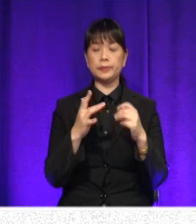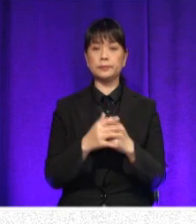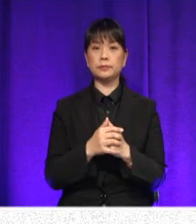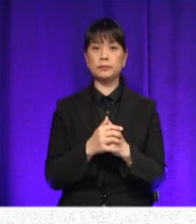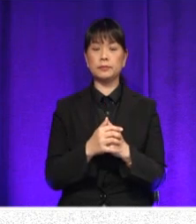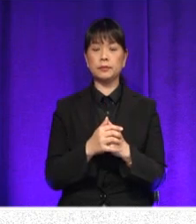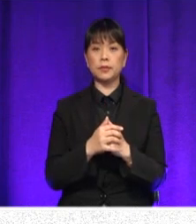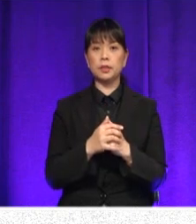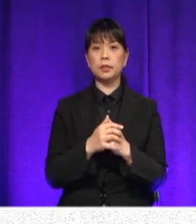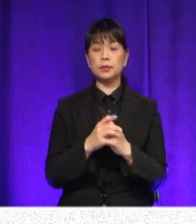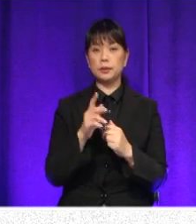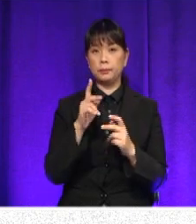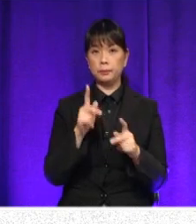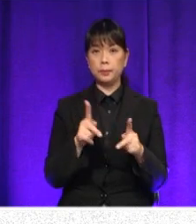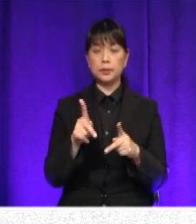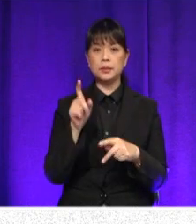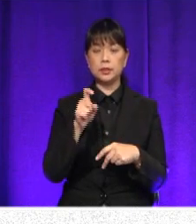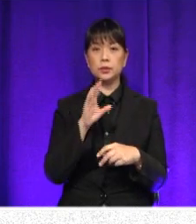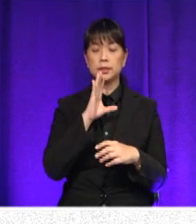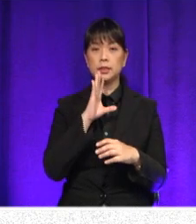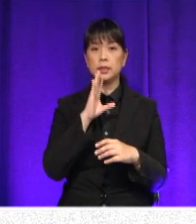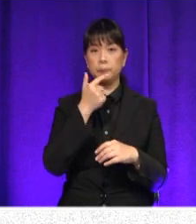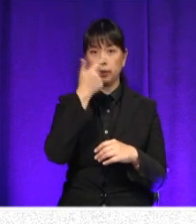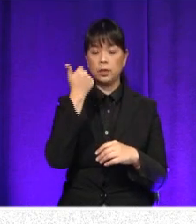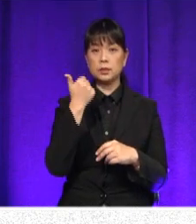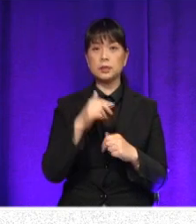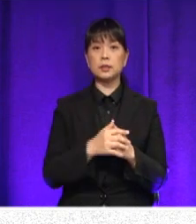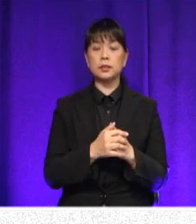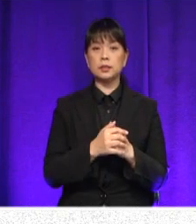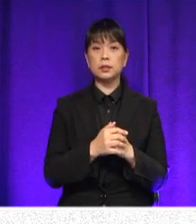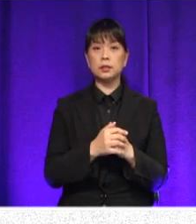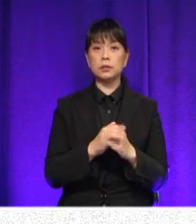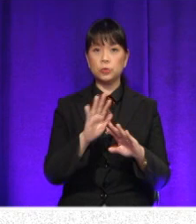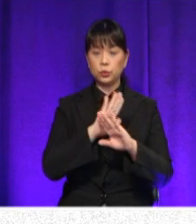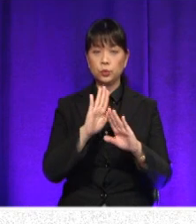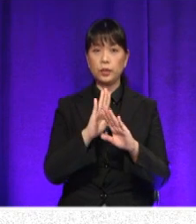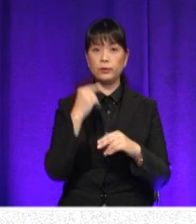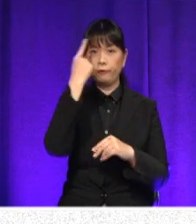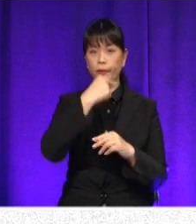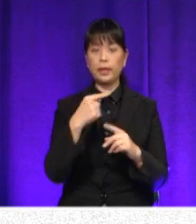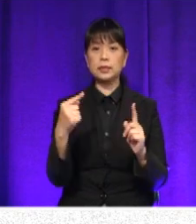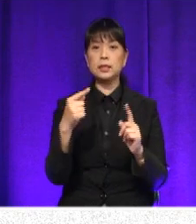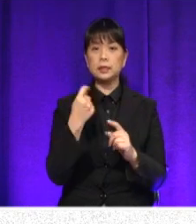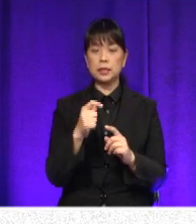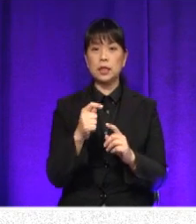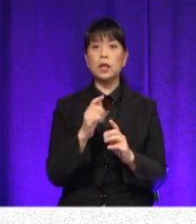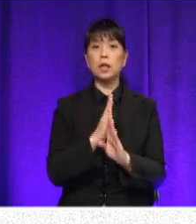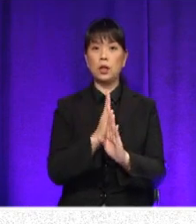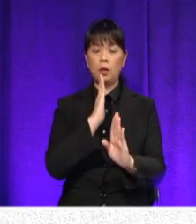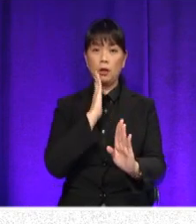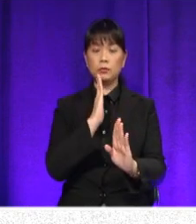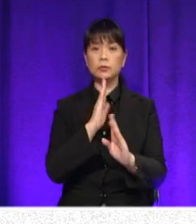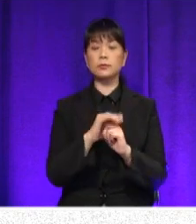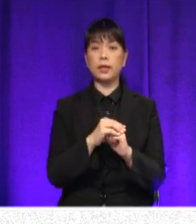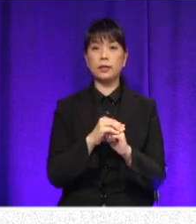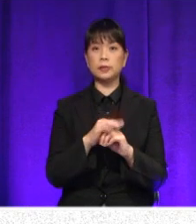online is because they do not have to face the crowd. There tend to be long queues at supermarkets, especially after work hours or